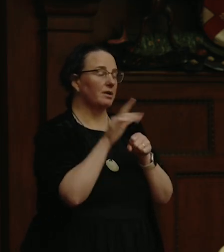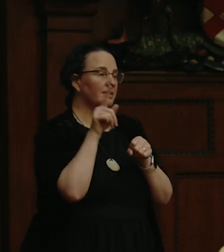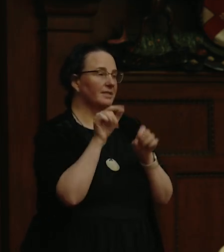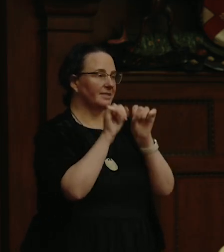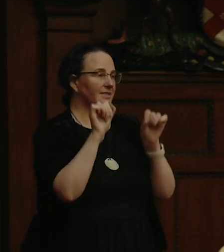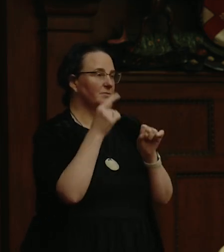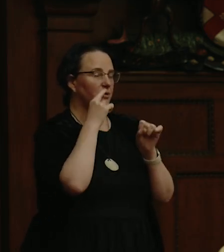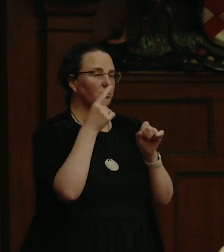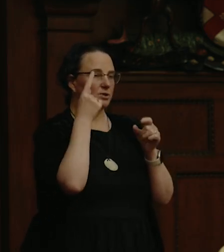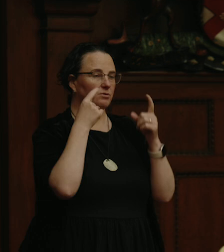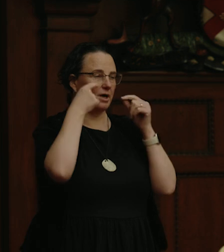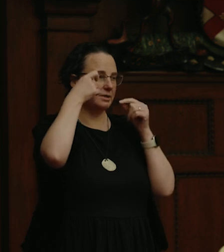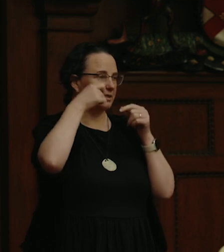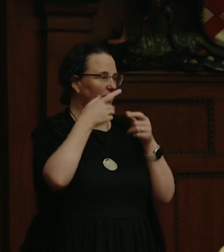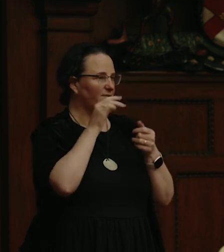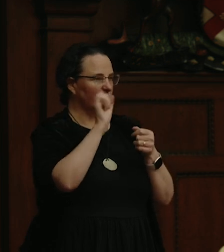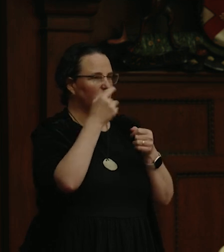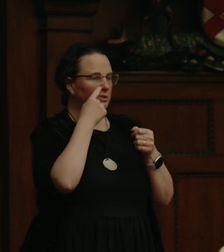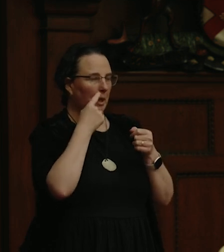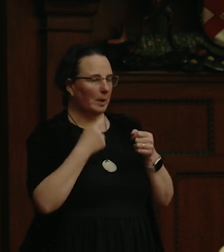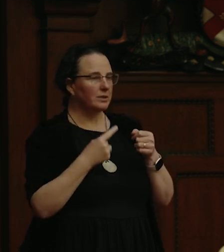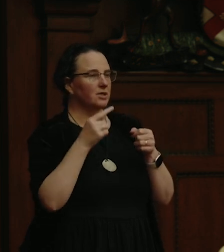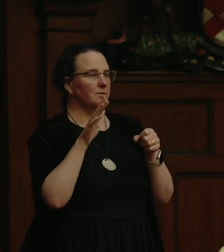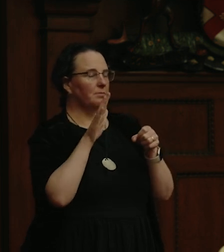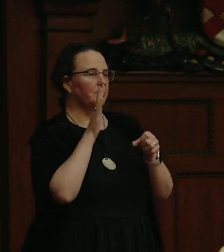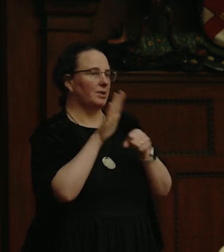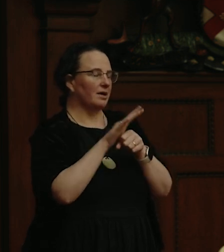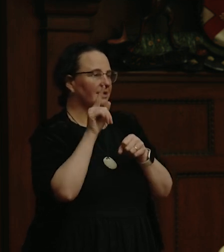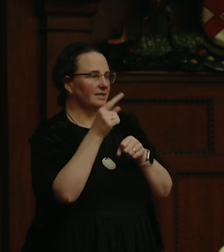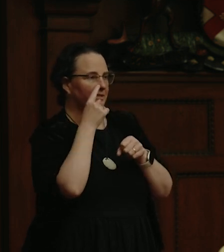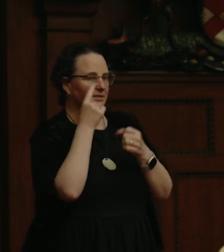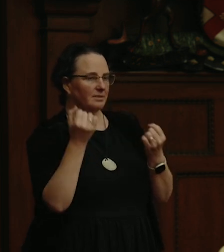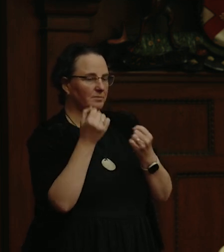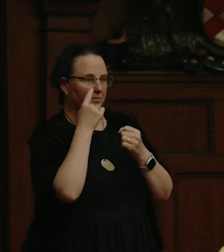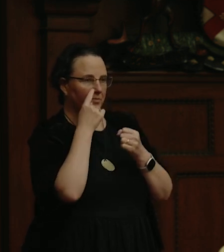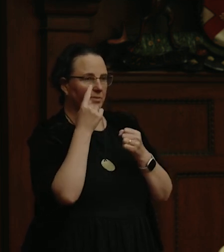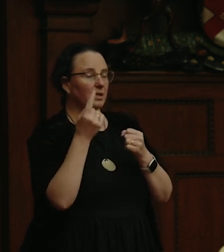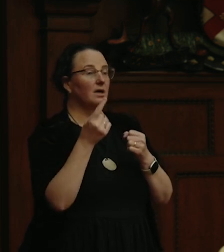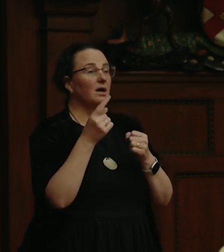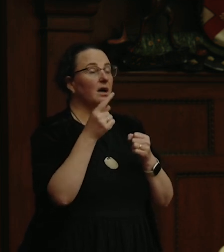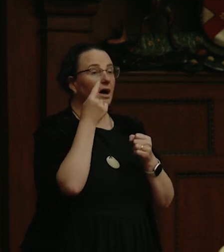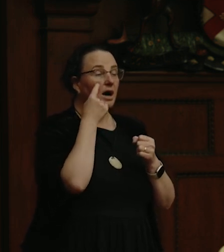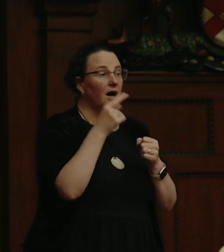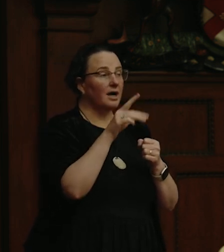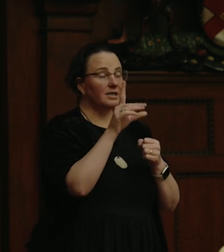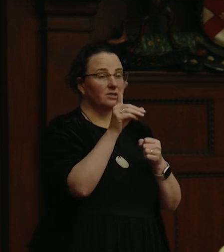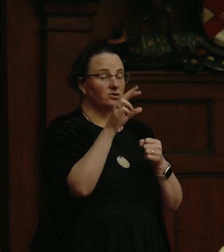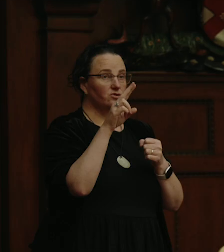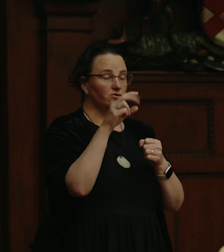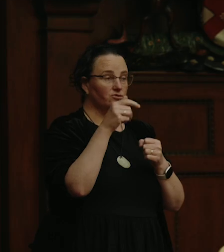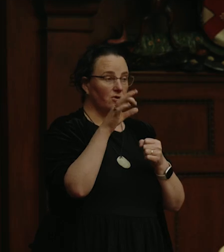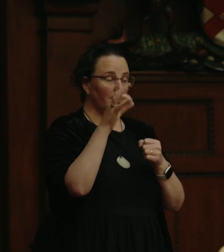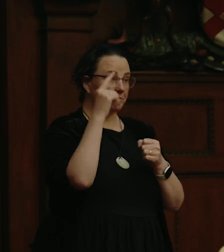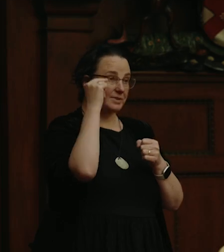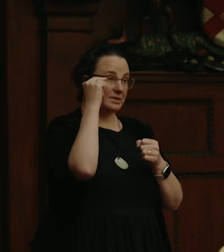system. And there are a few other things. So serum eye drops work very well. They've got growth factors and help